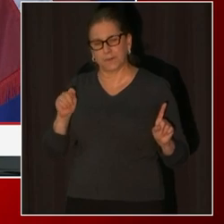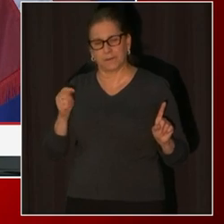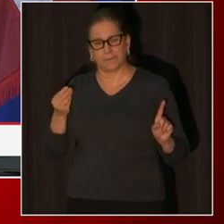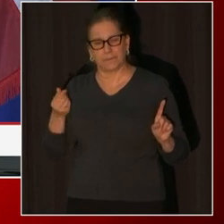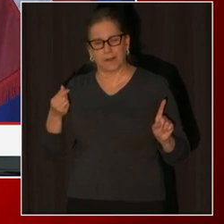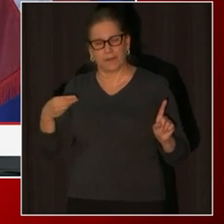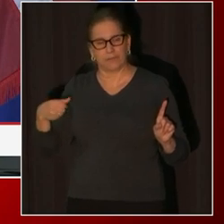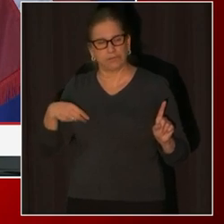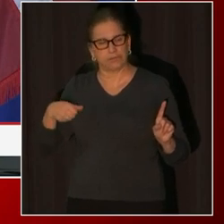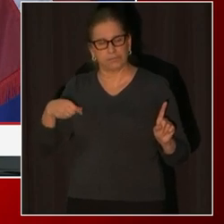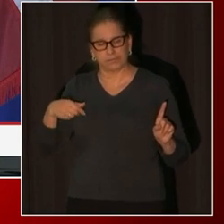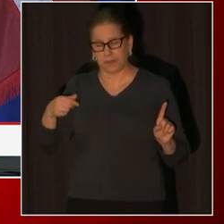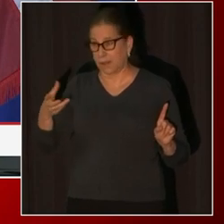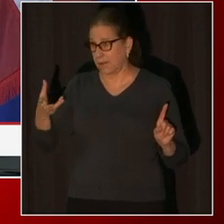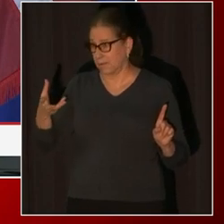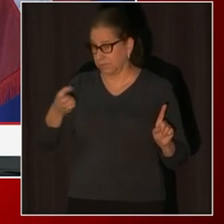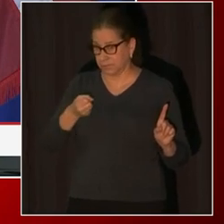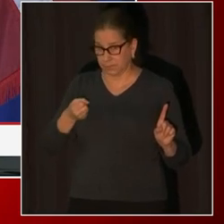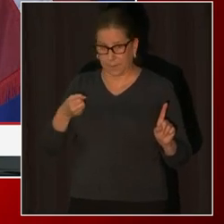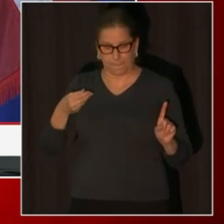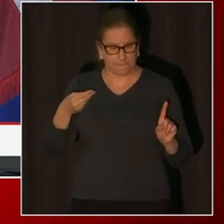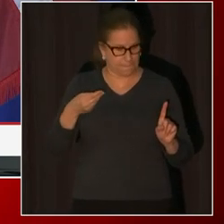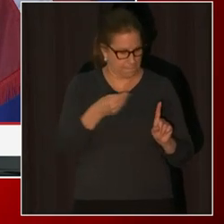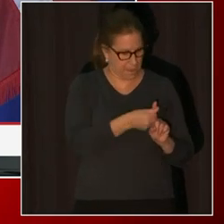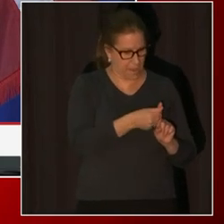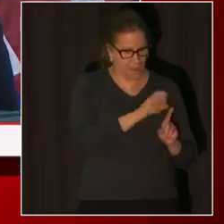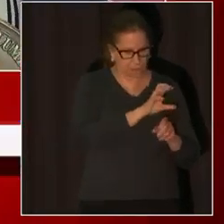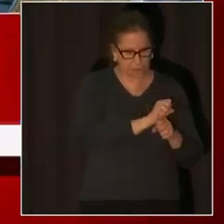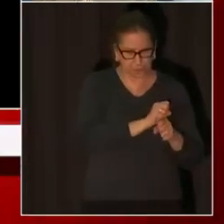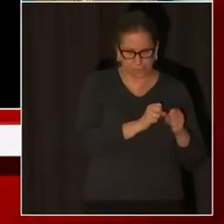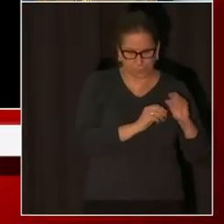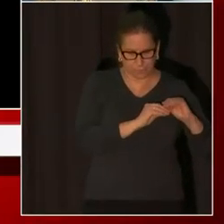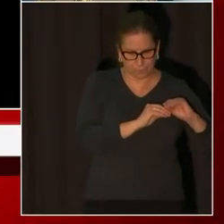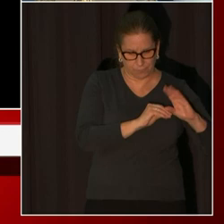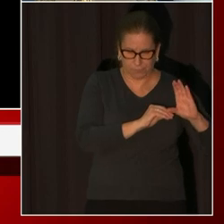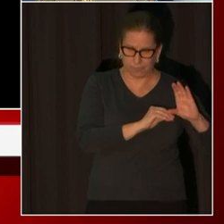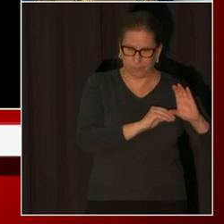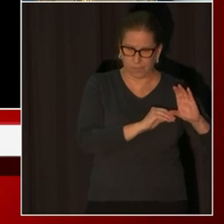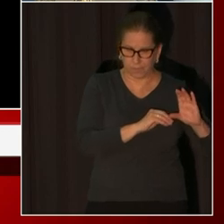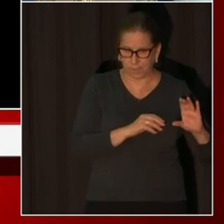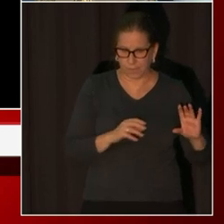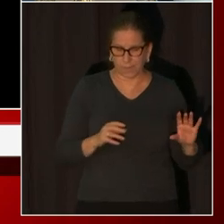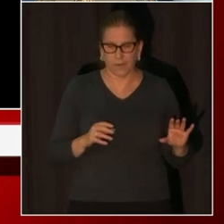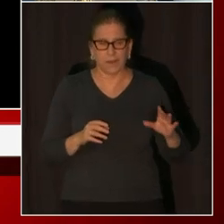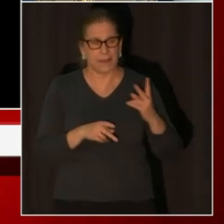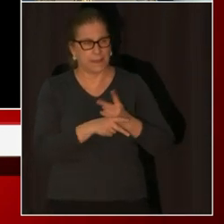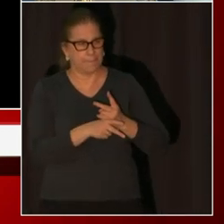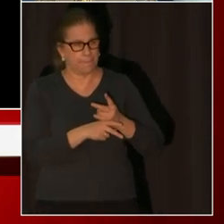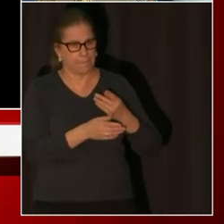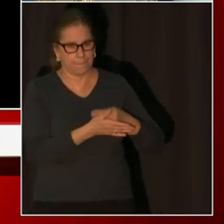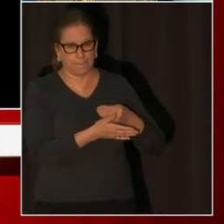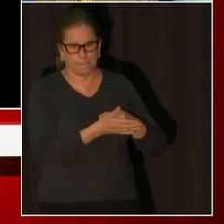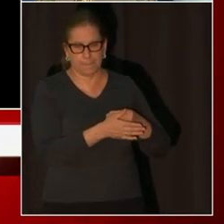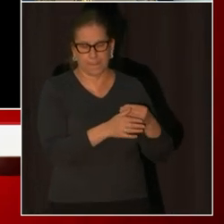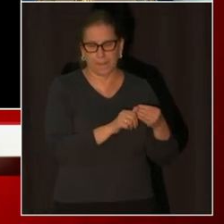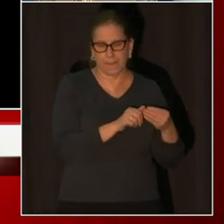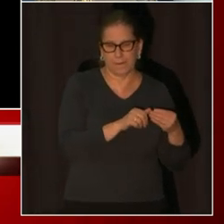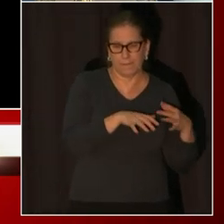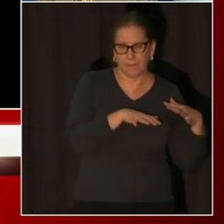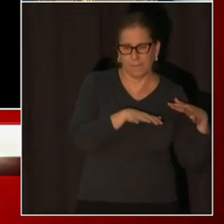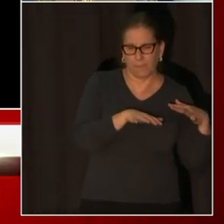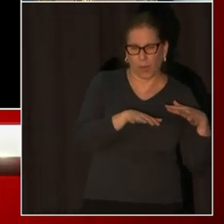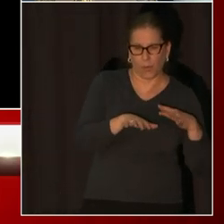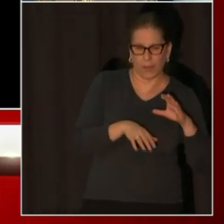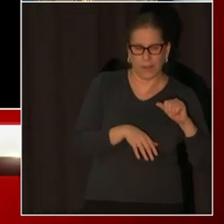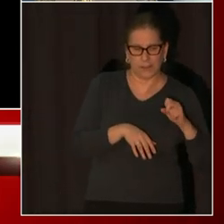is a good thing. And the cash flow reserve we will be using, but that's also replenished throughout the